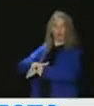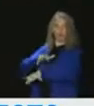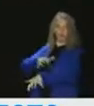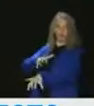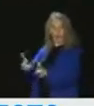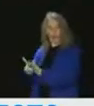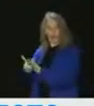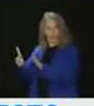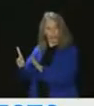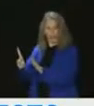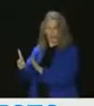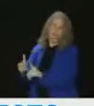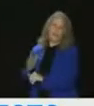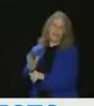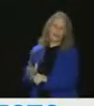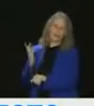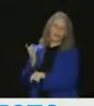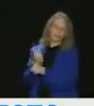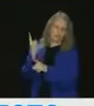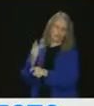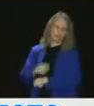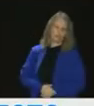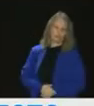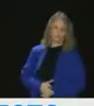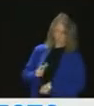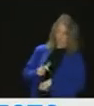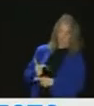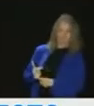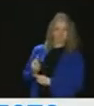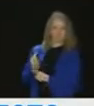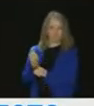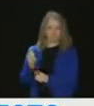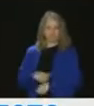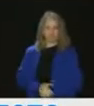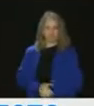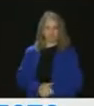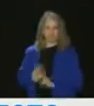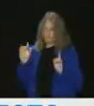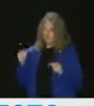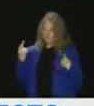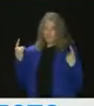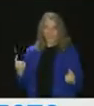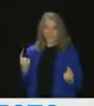especially not now. After all we've sacrificed together, after all we've done,